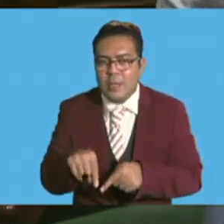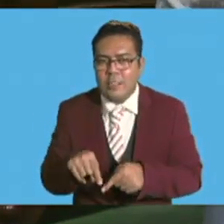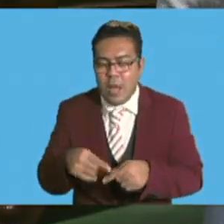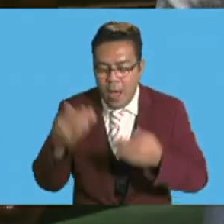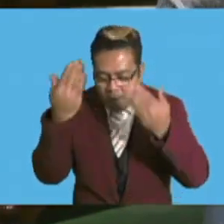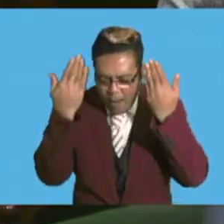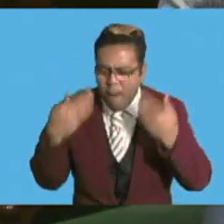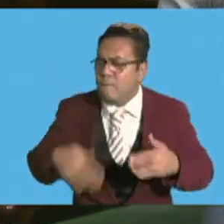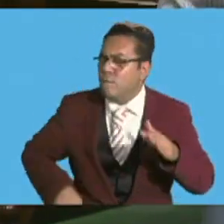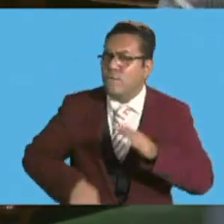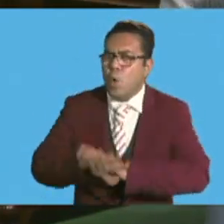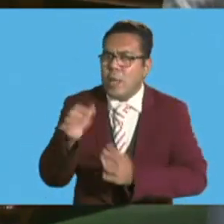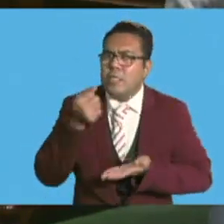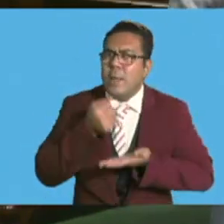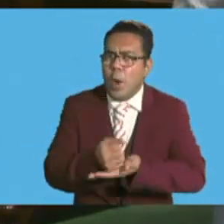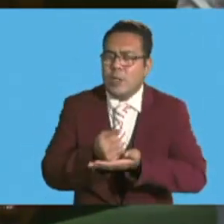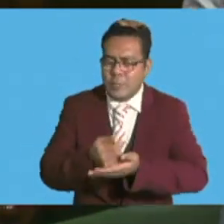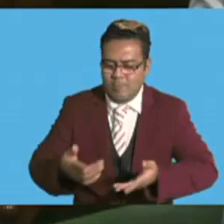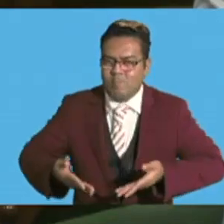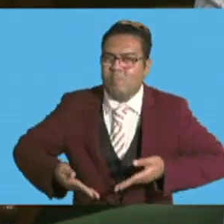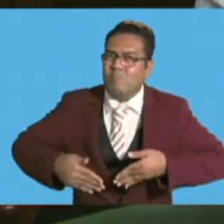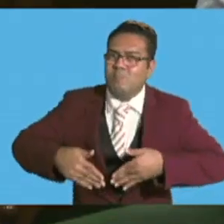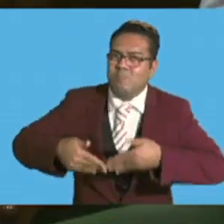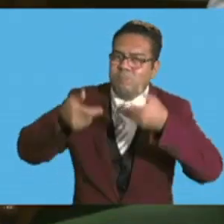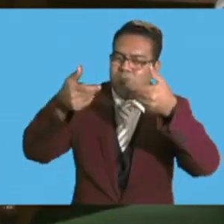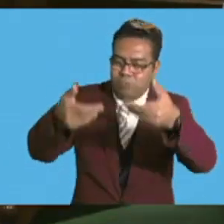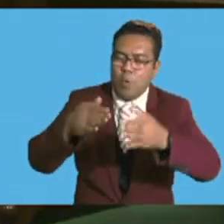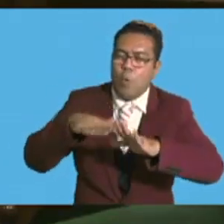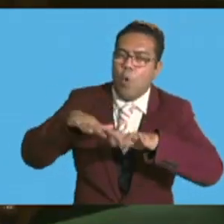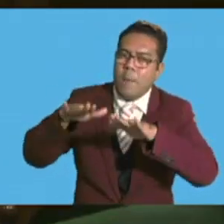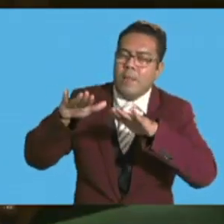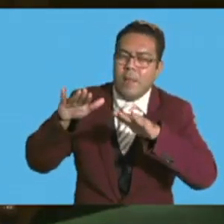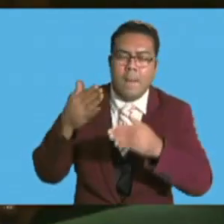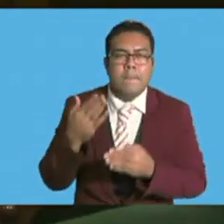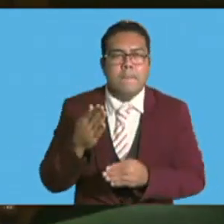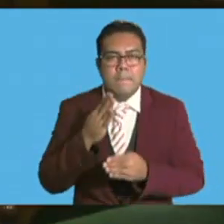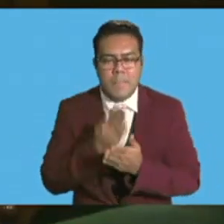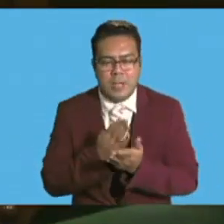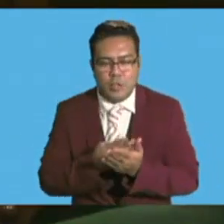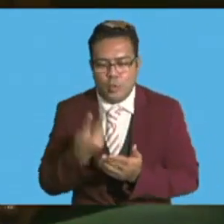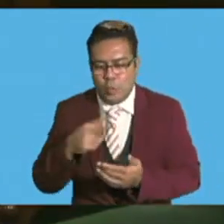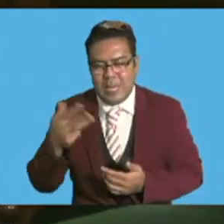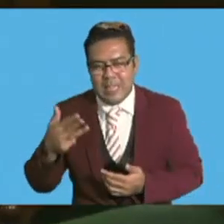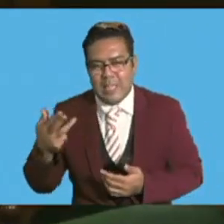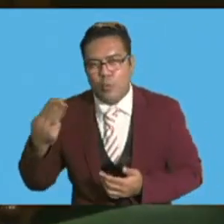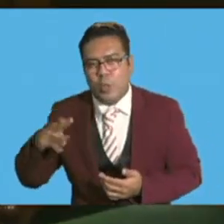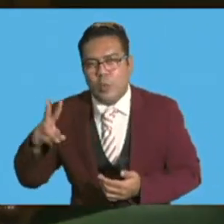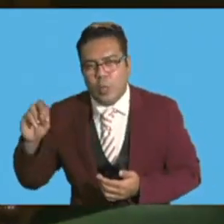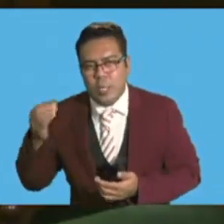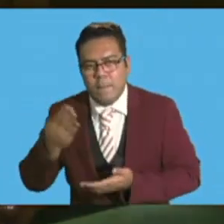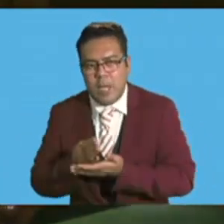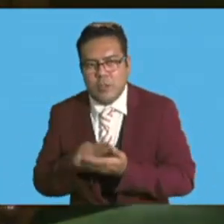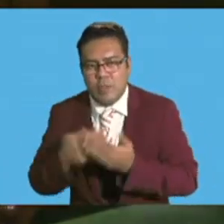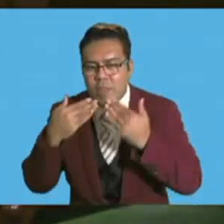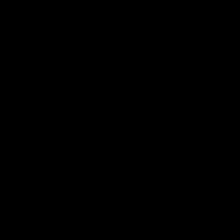I fully support and commend the 2019-2020 budget. Thank you.